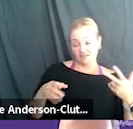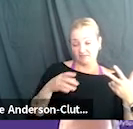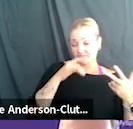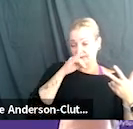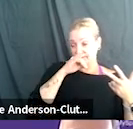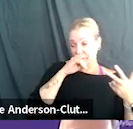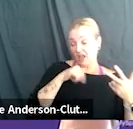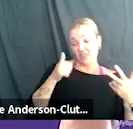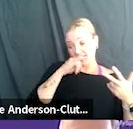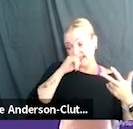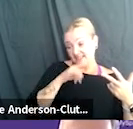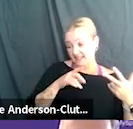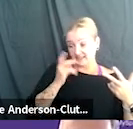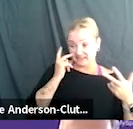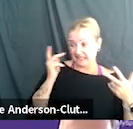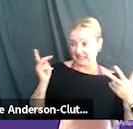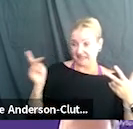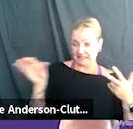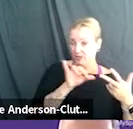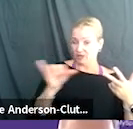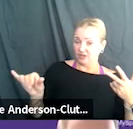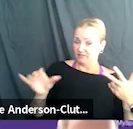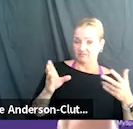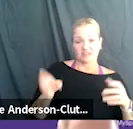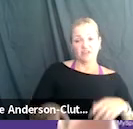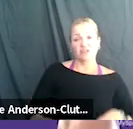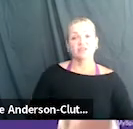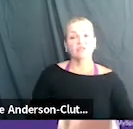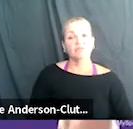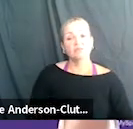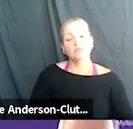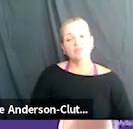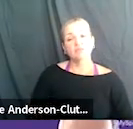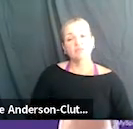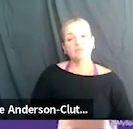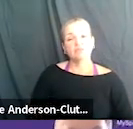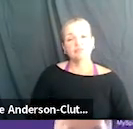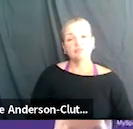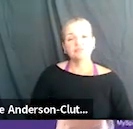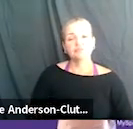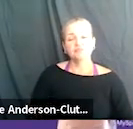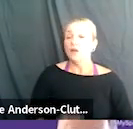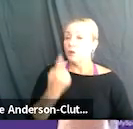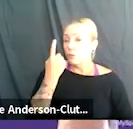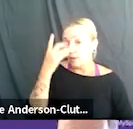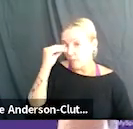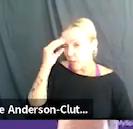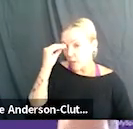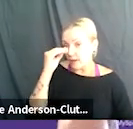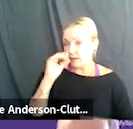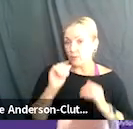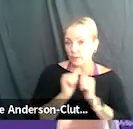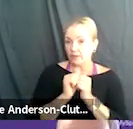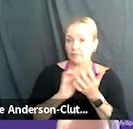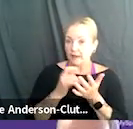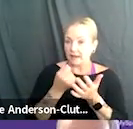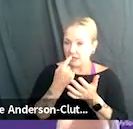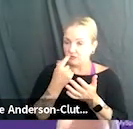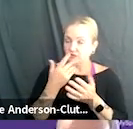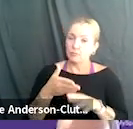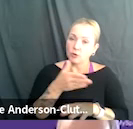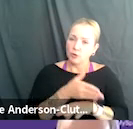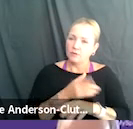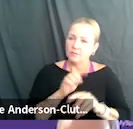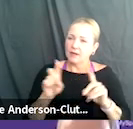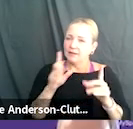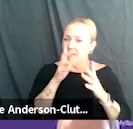the other part of that is, at least with the one boy with the fluoxetine, things seem to get better. Now, that may have been a coincidence, but in general, we don't